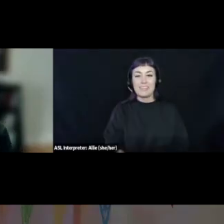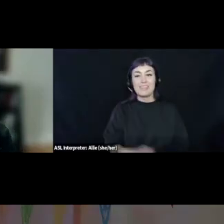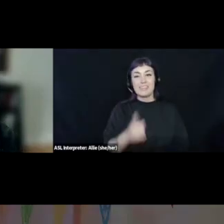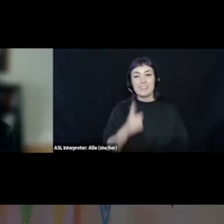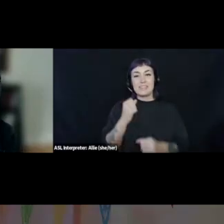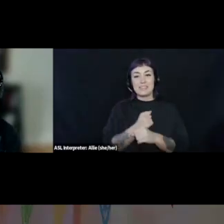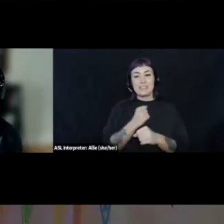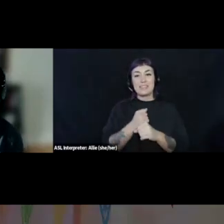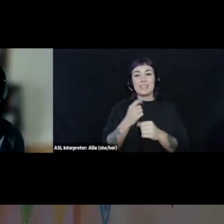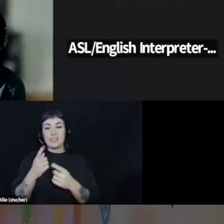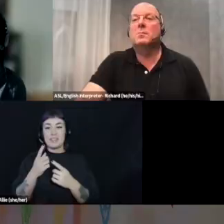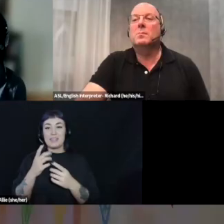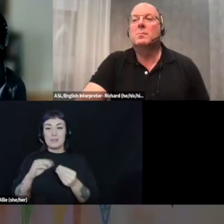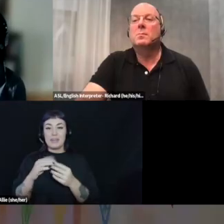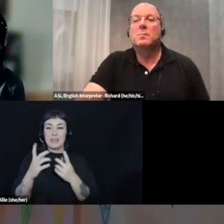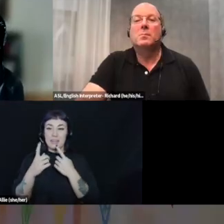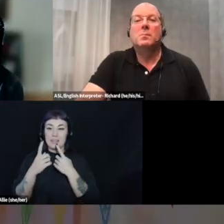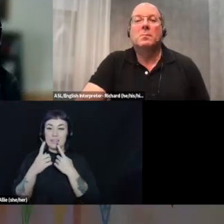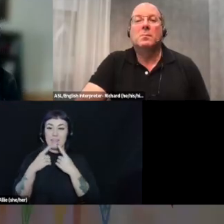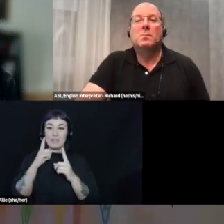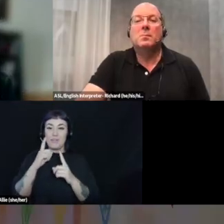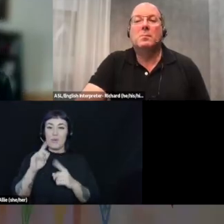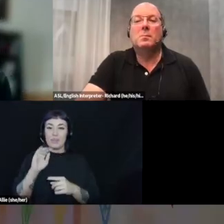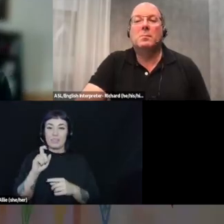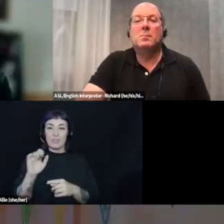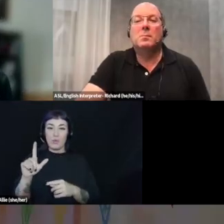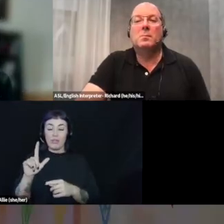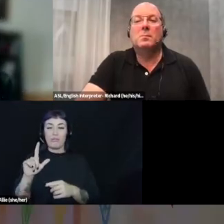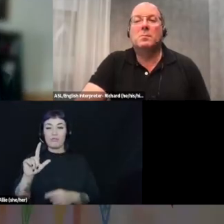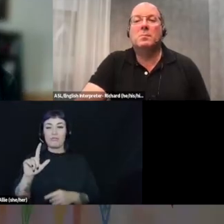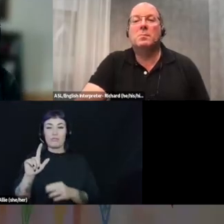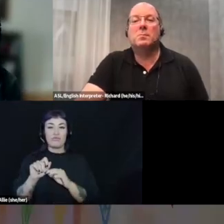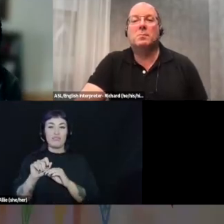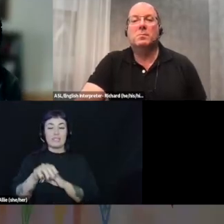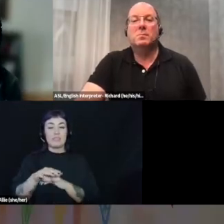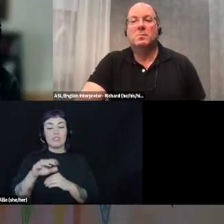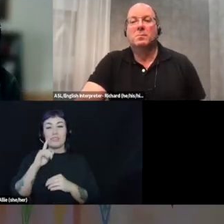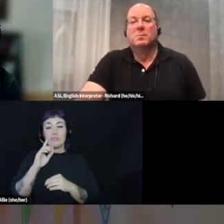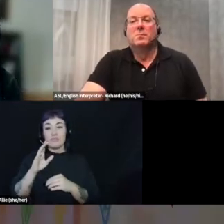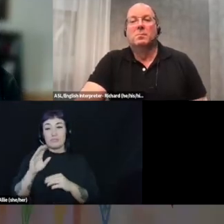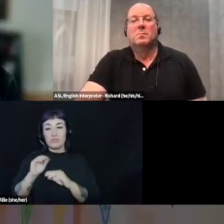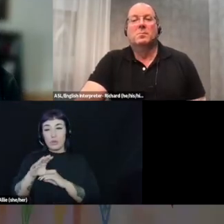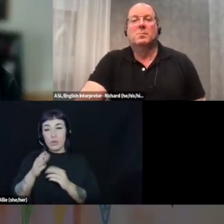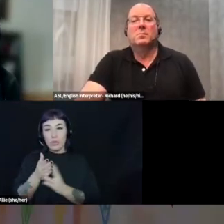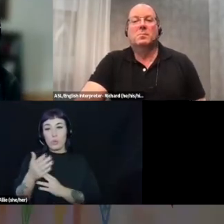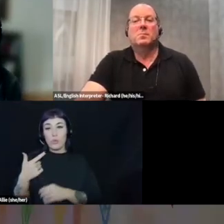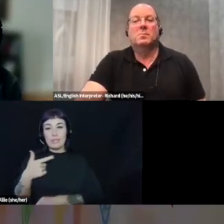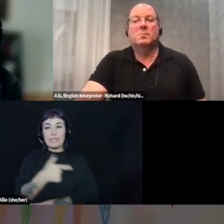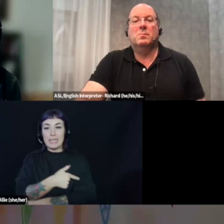very effective for sexual transmission. If we're talking transmission through needle